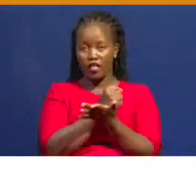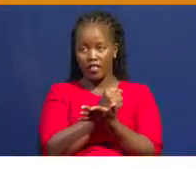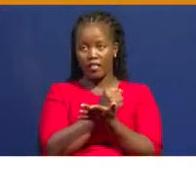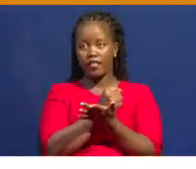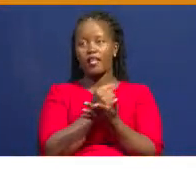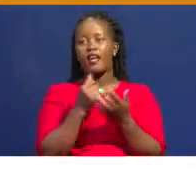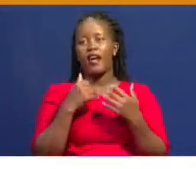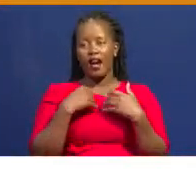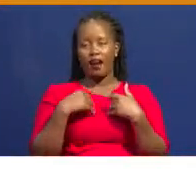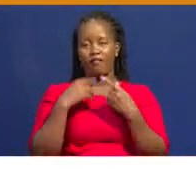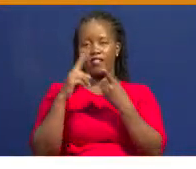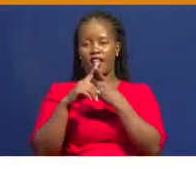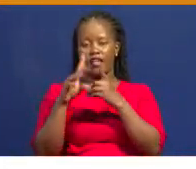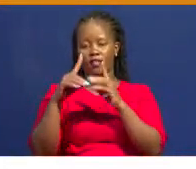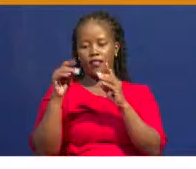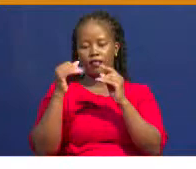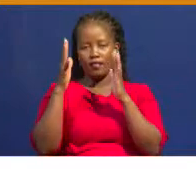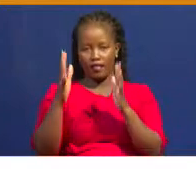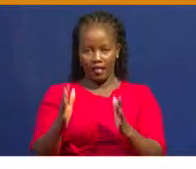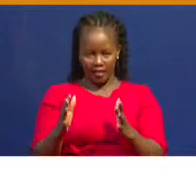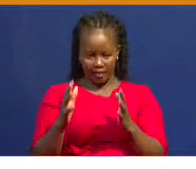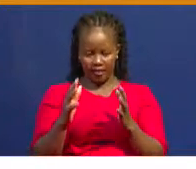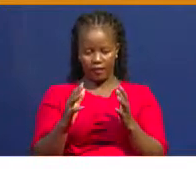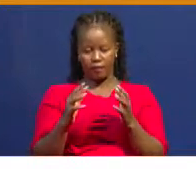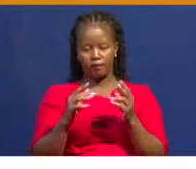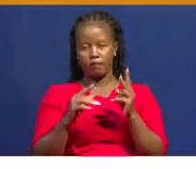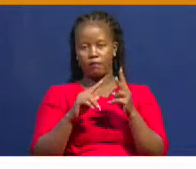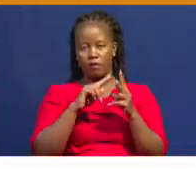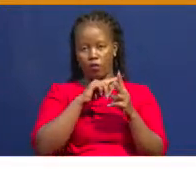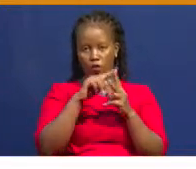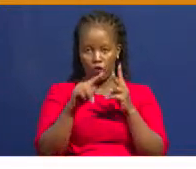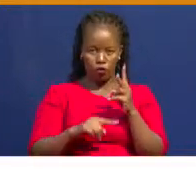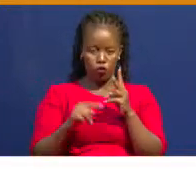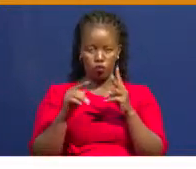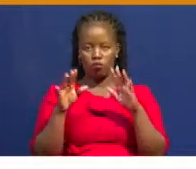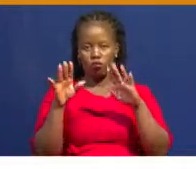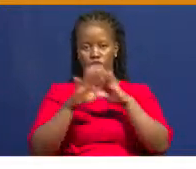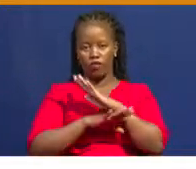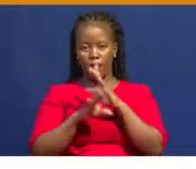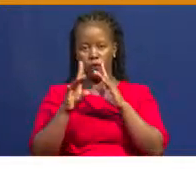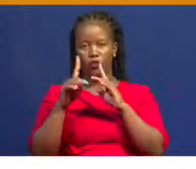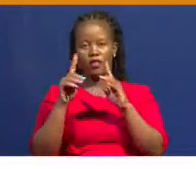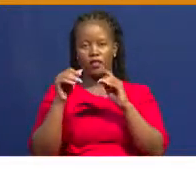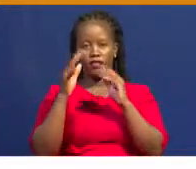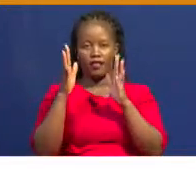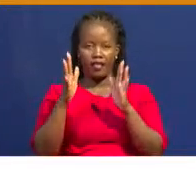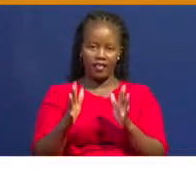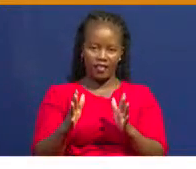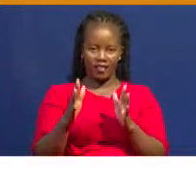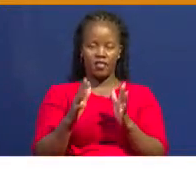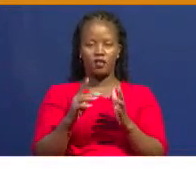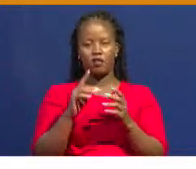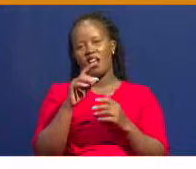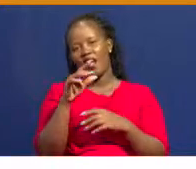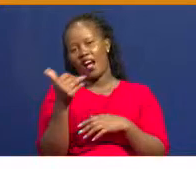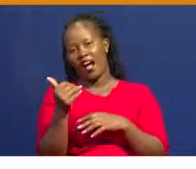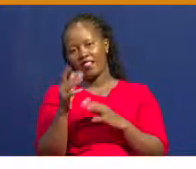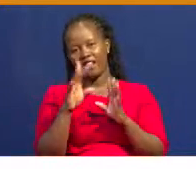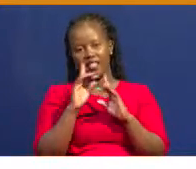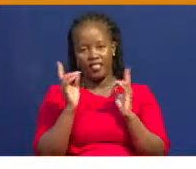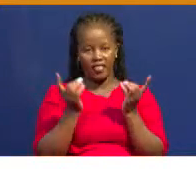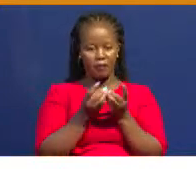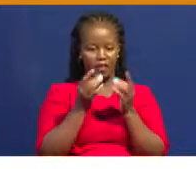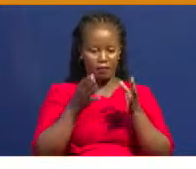a director and two deputy directors, one department, motor vehicle inspection, another department, road